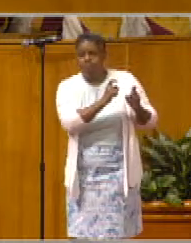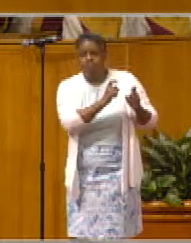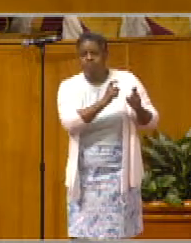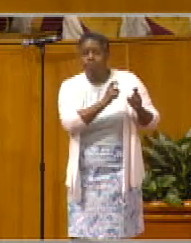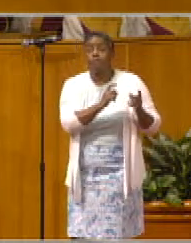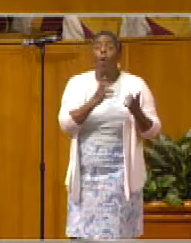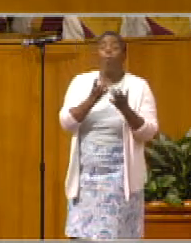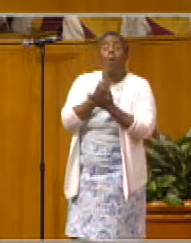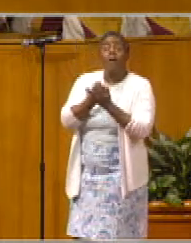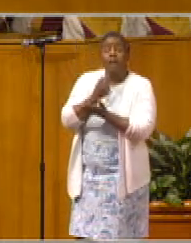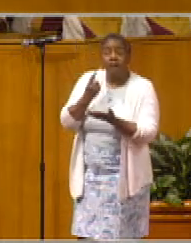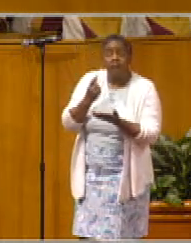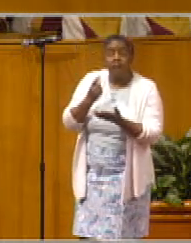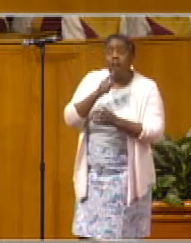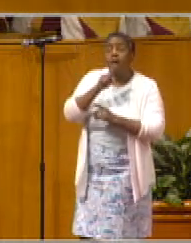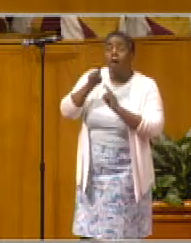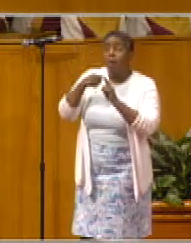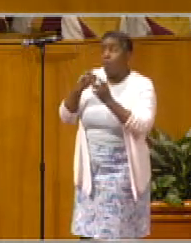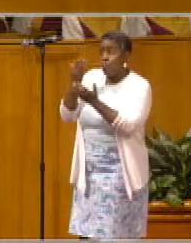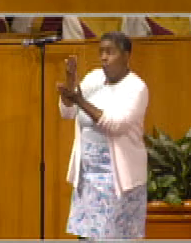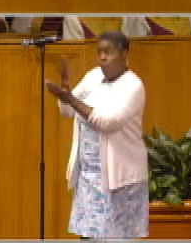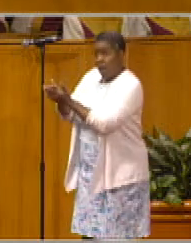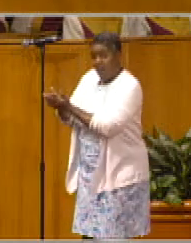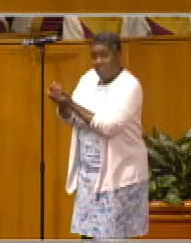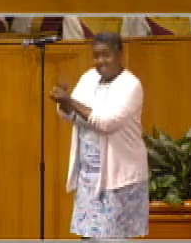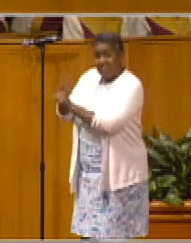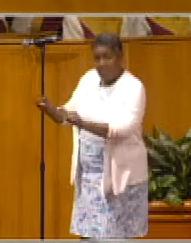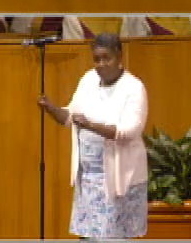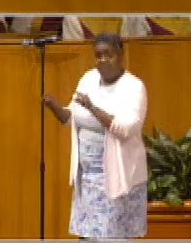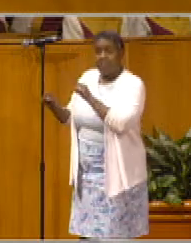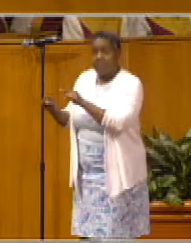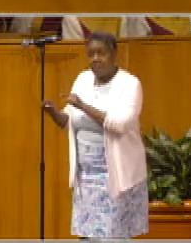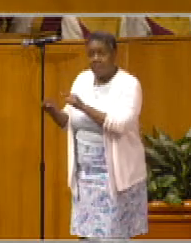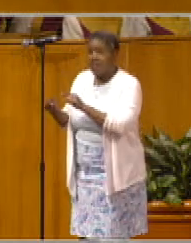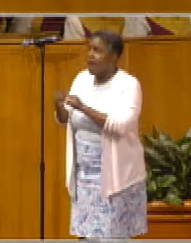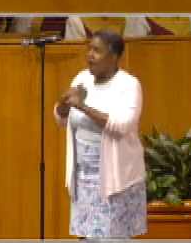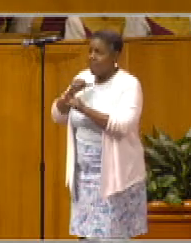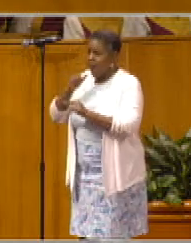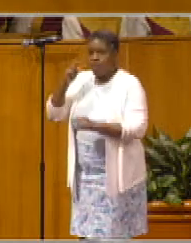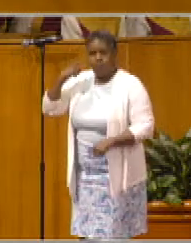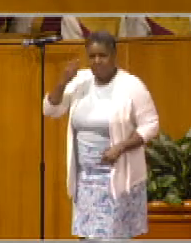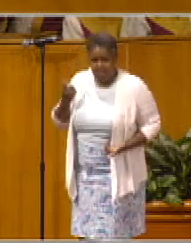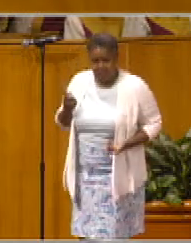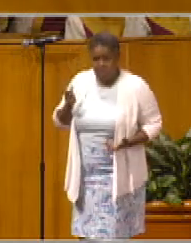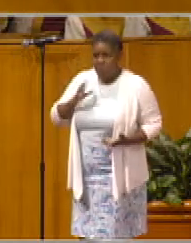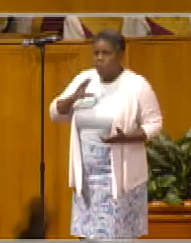Winning is making it to the seashore and not be crazy.